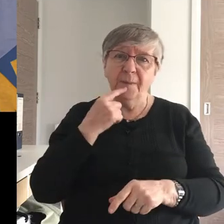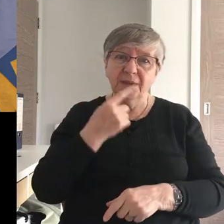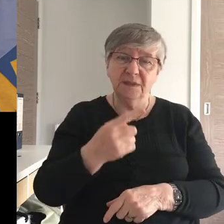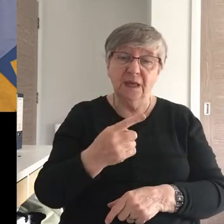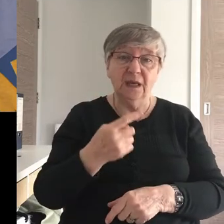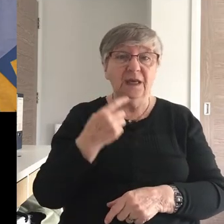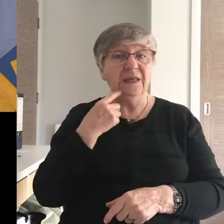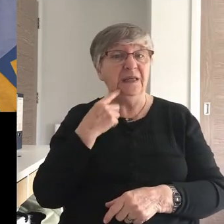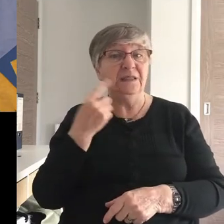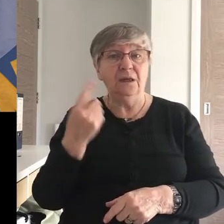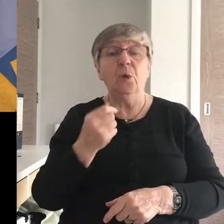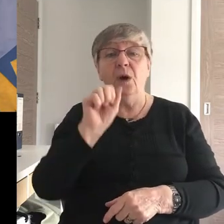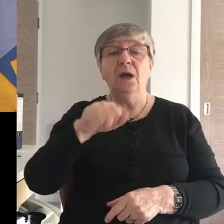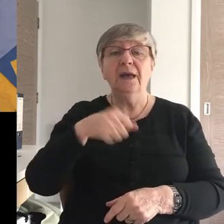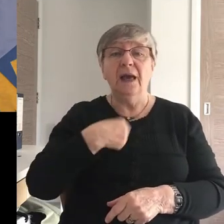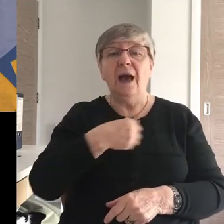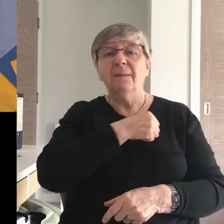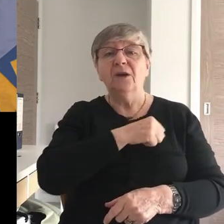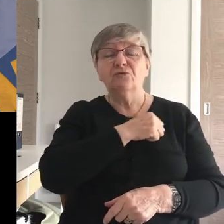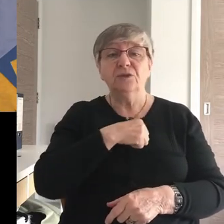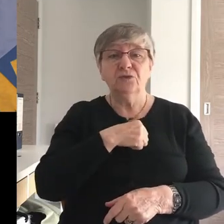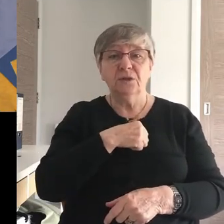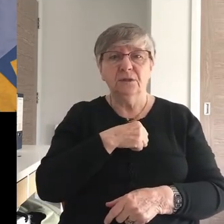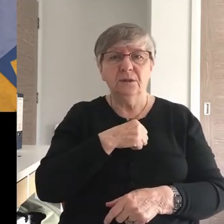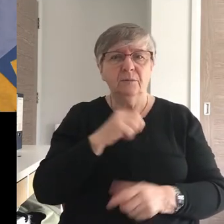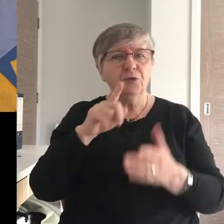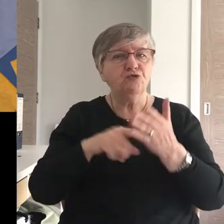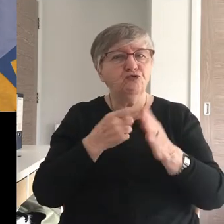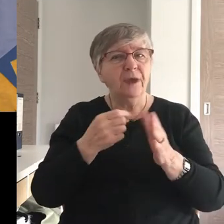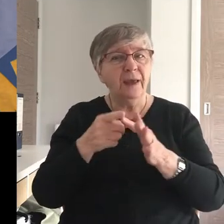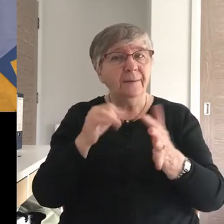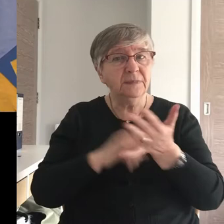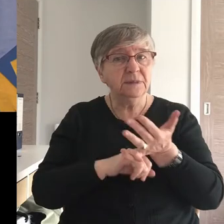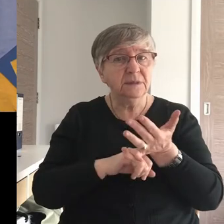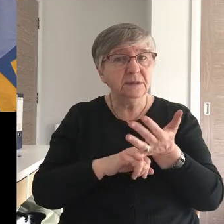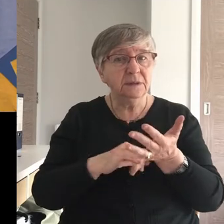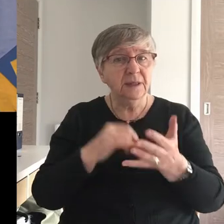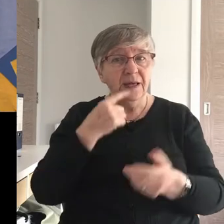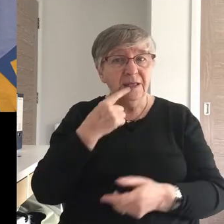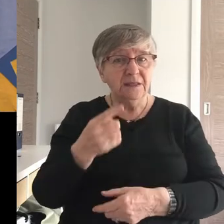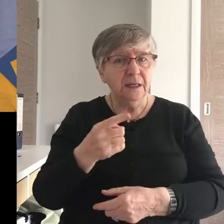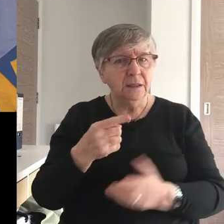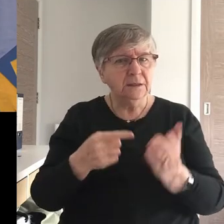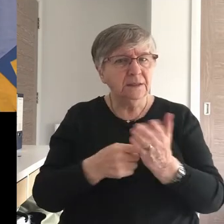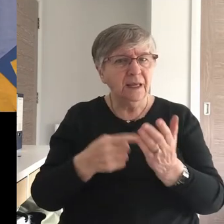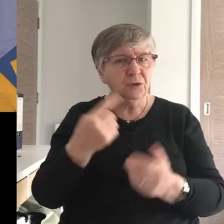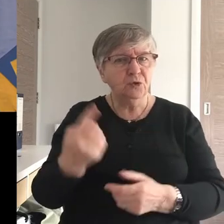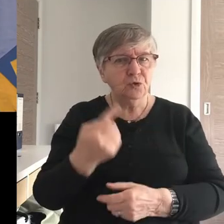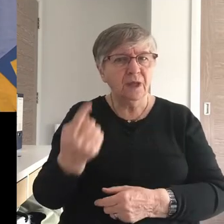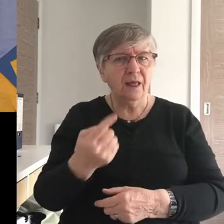about being a Christian. But James is actually asking that question and saying, test yourselves.